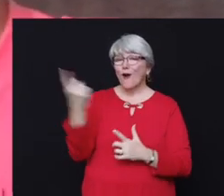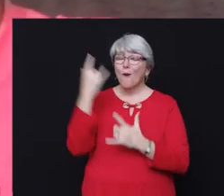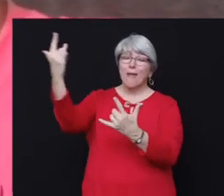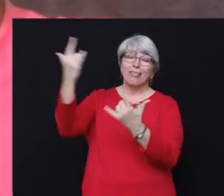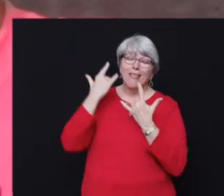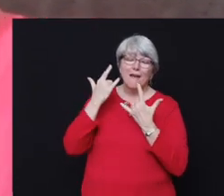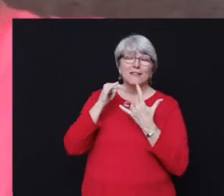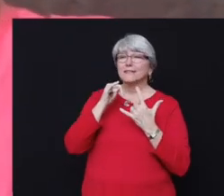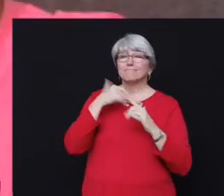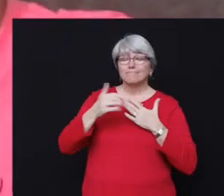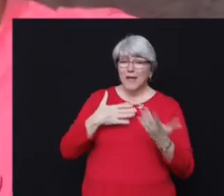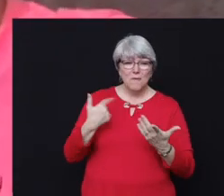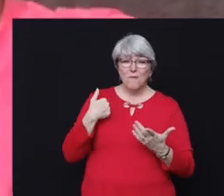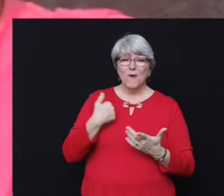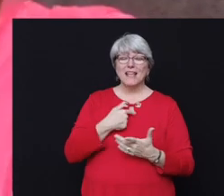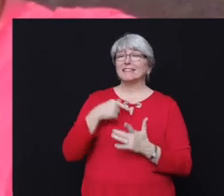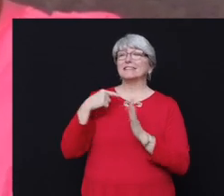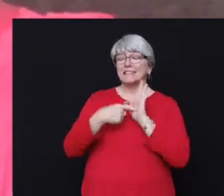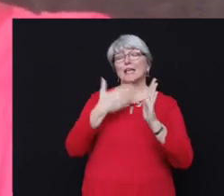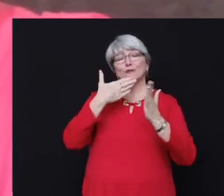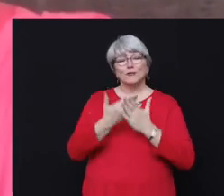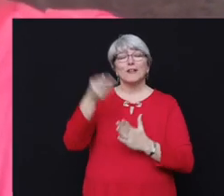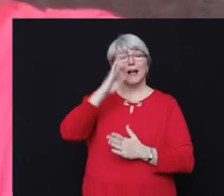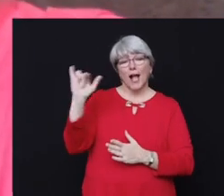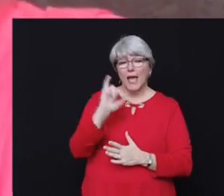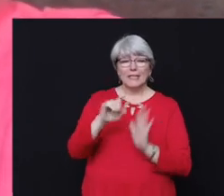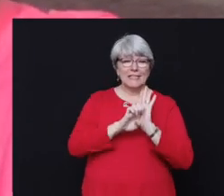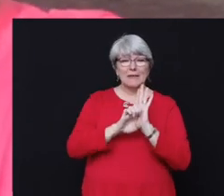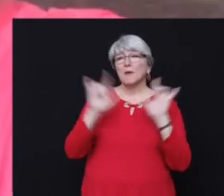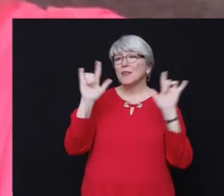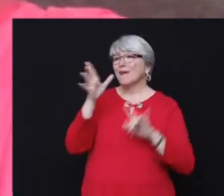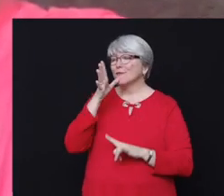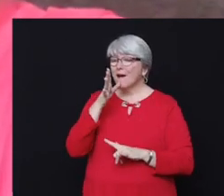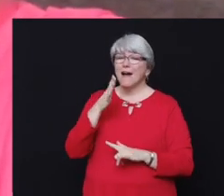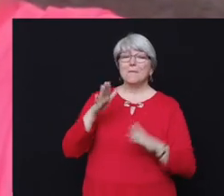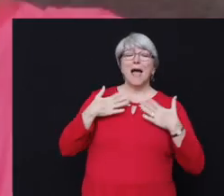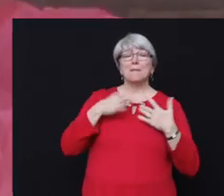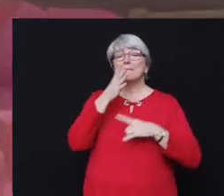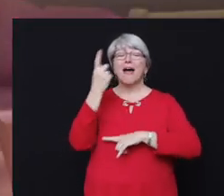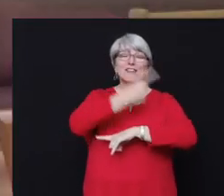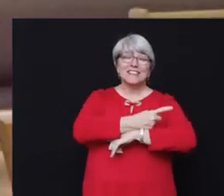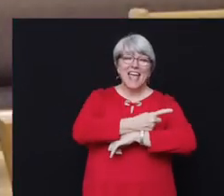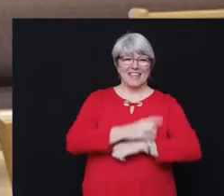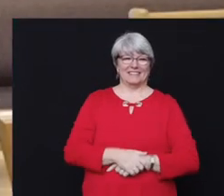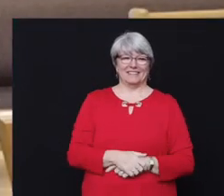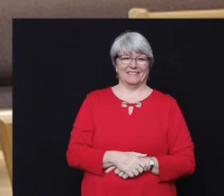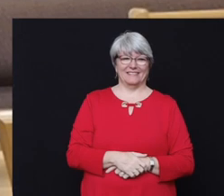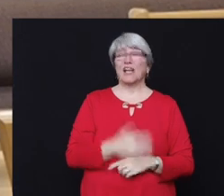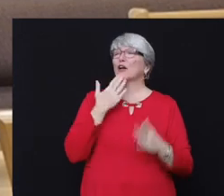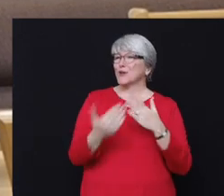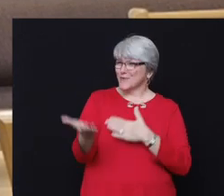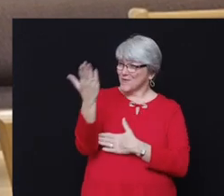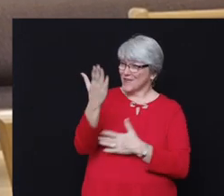us unconditionally and setting a godly example for us. Love you, Mom. We love you. Happy Mother's Day. Good